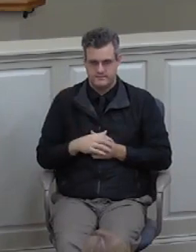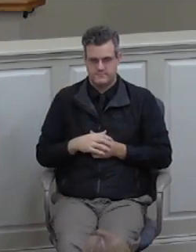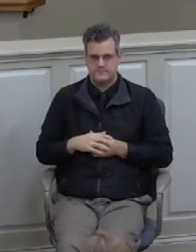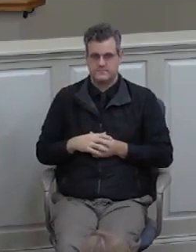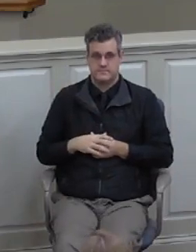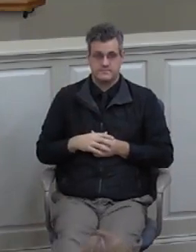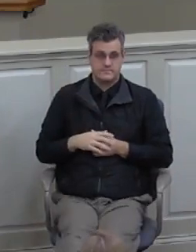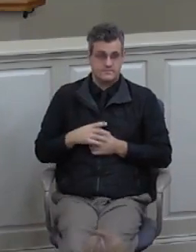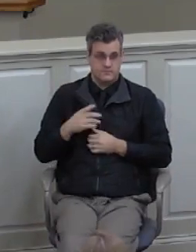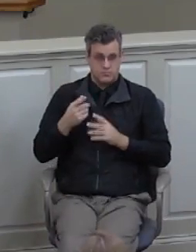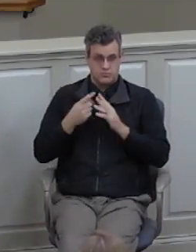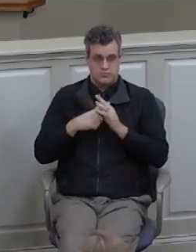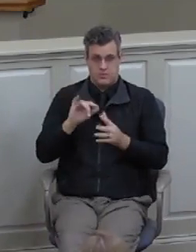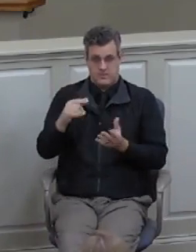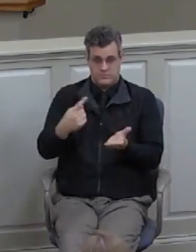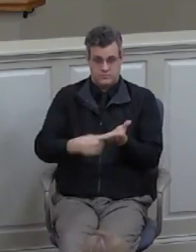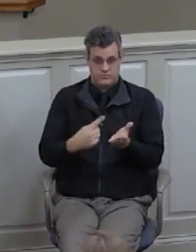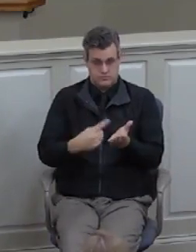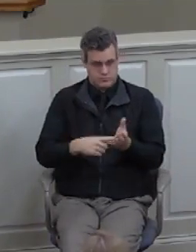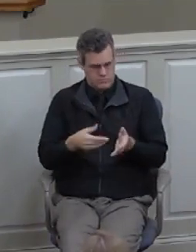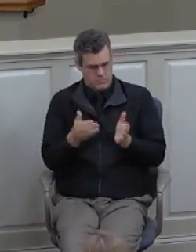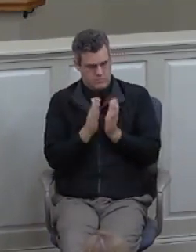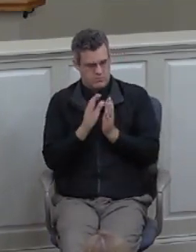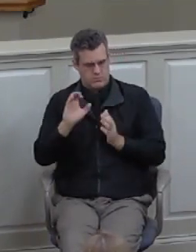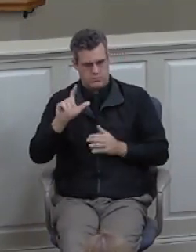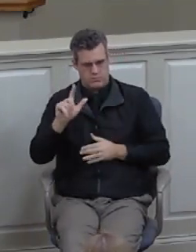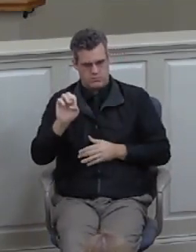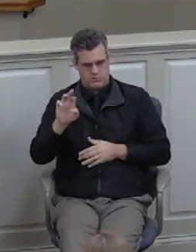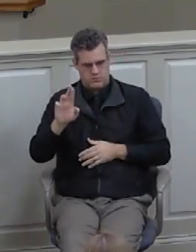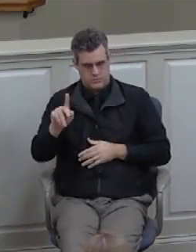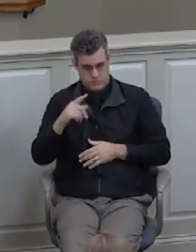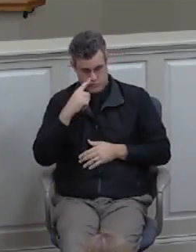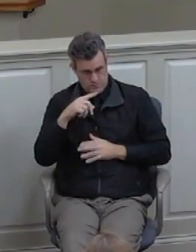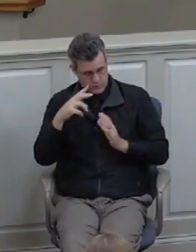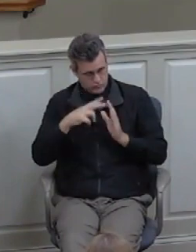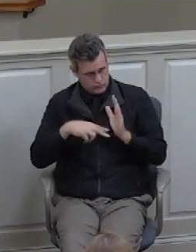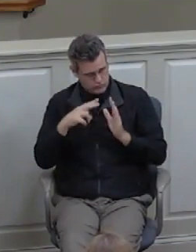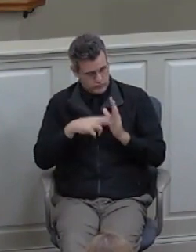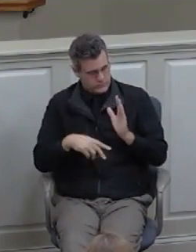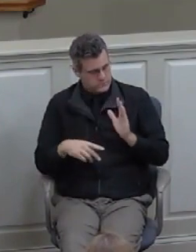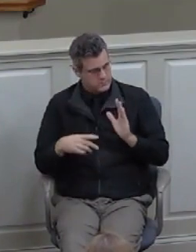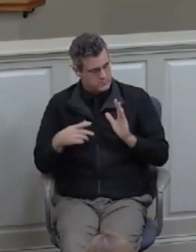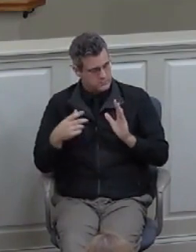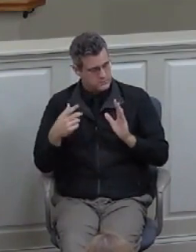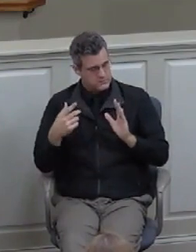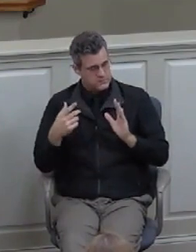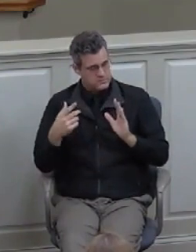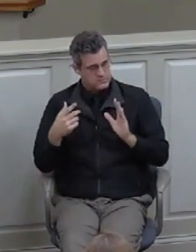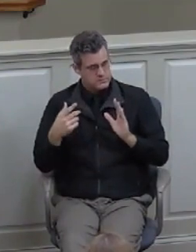To start the discussion, Madam Clerk, would you read the prelude to the ordinance,